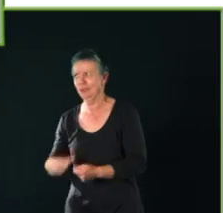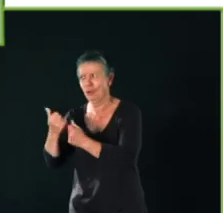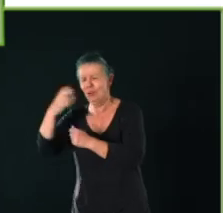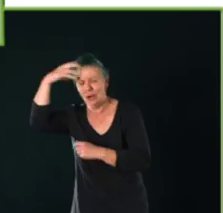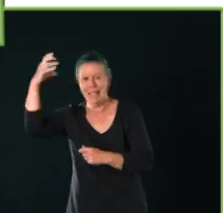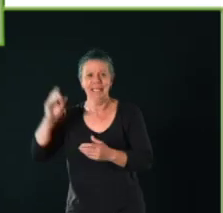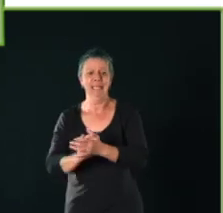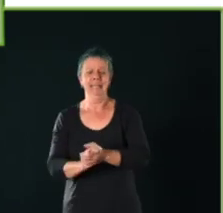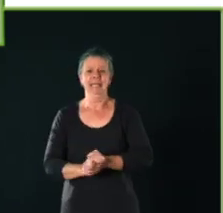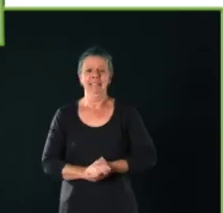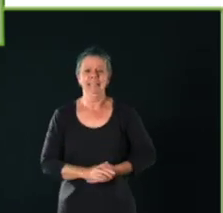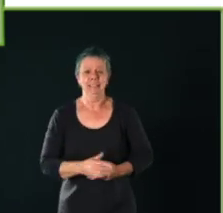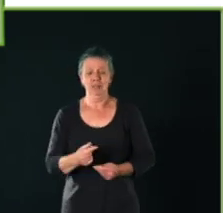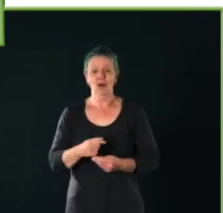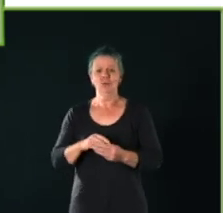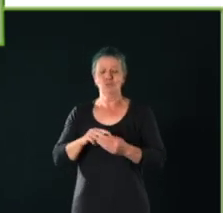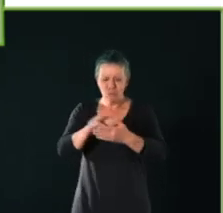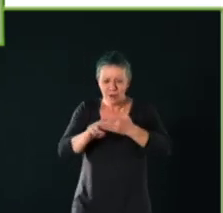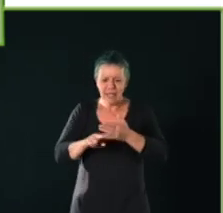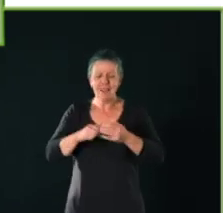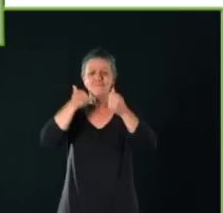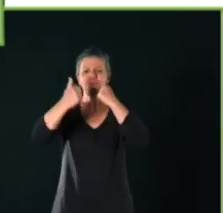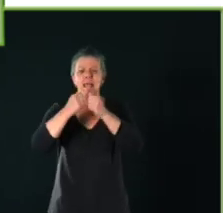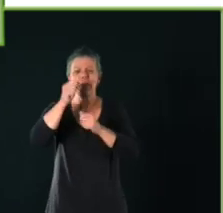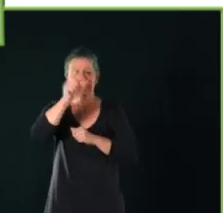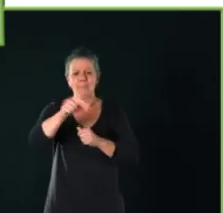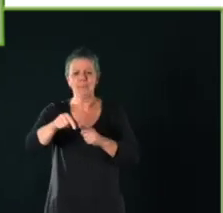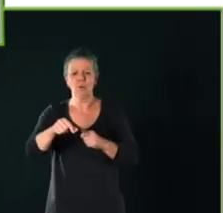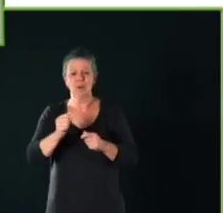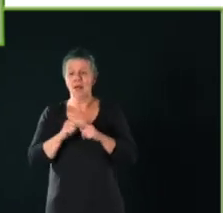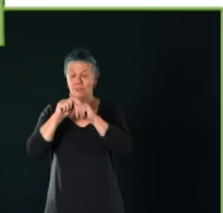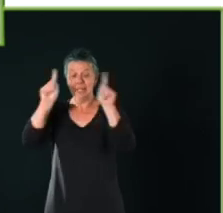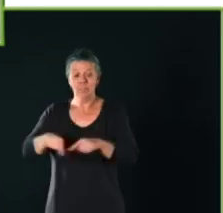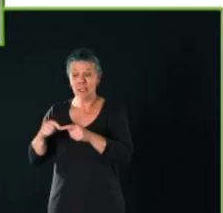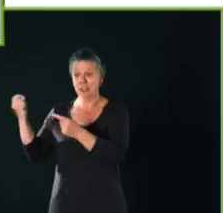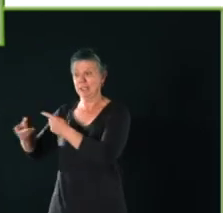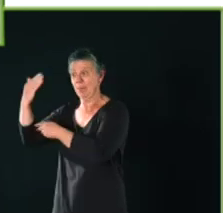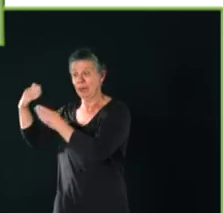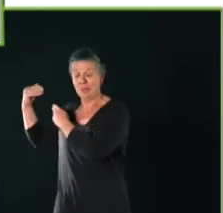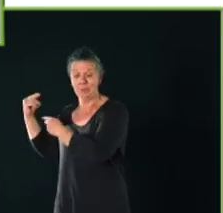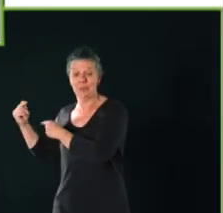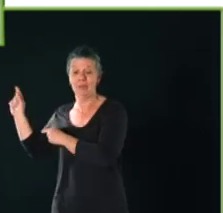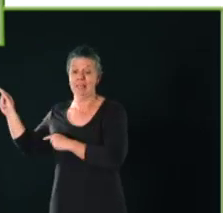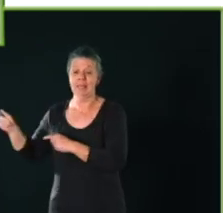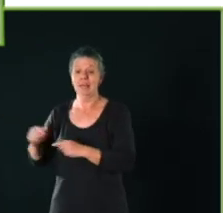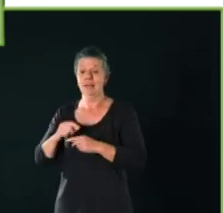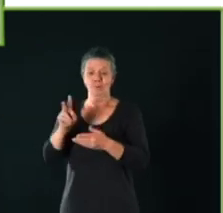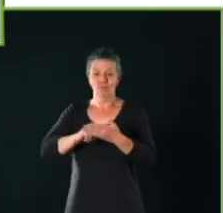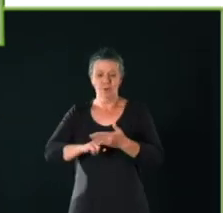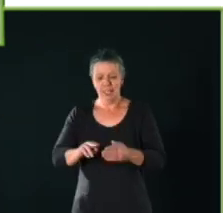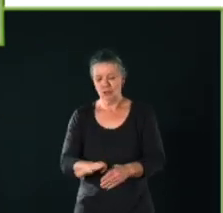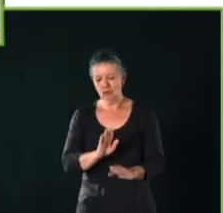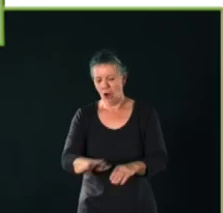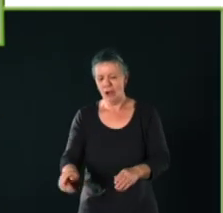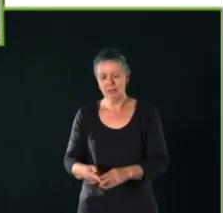be. That's something I learned about reading up on all these famous people. These are all pictures I admired as a child, and before I could read, I'd just look and admire